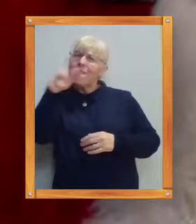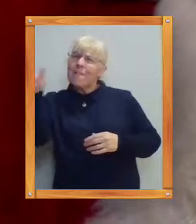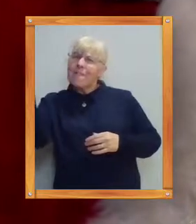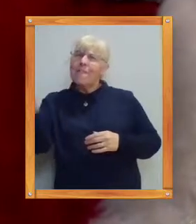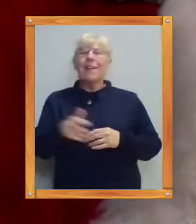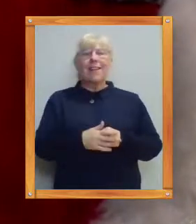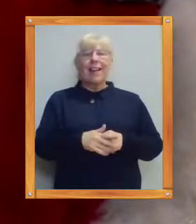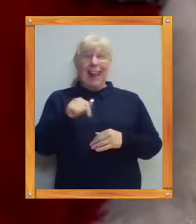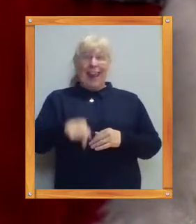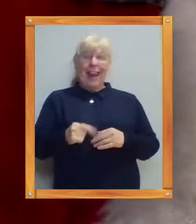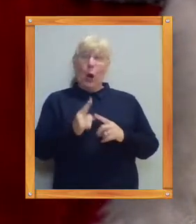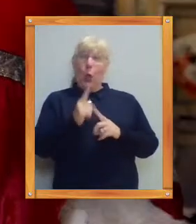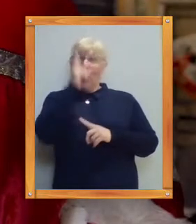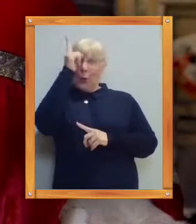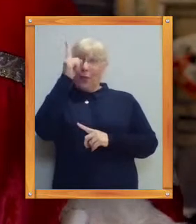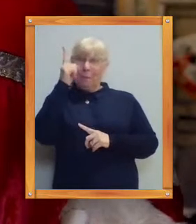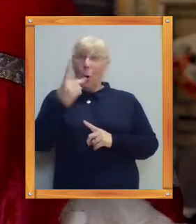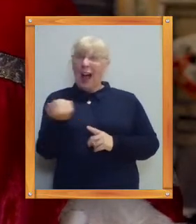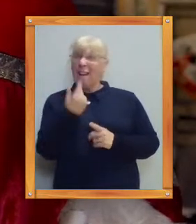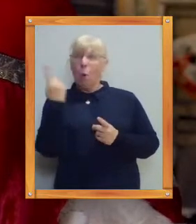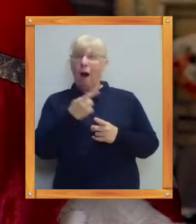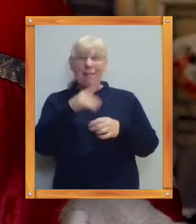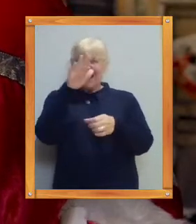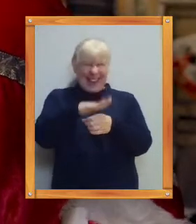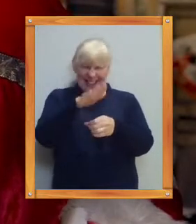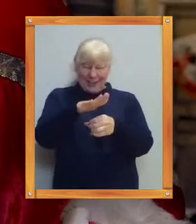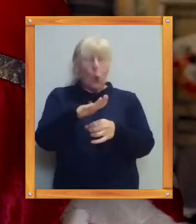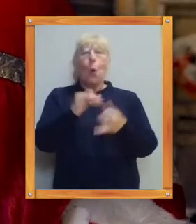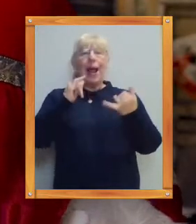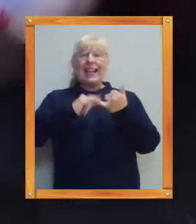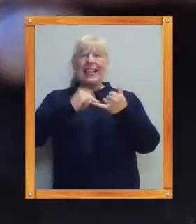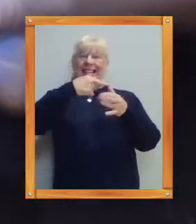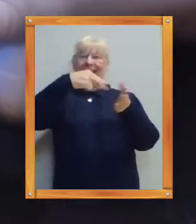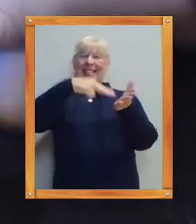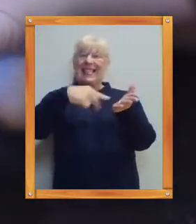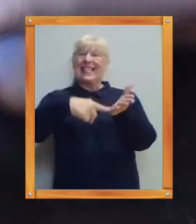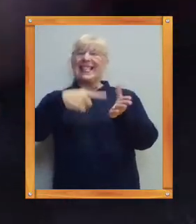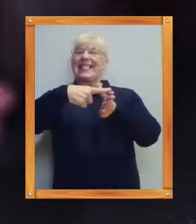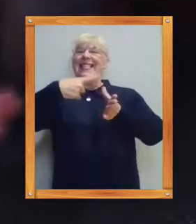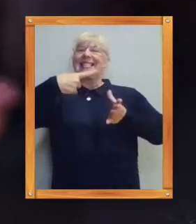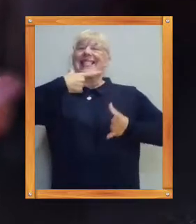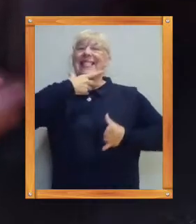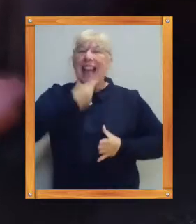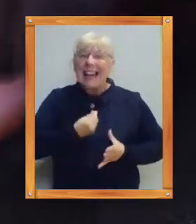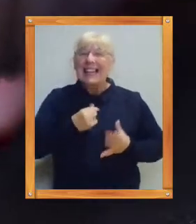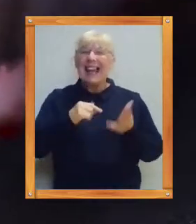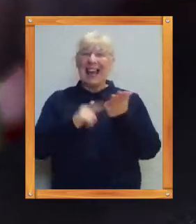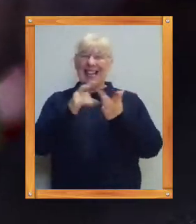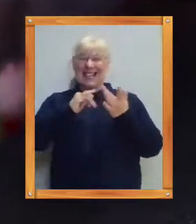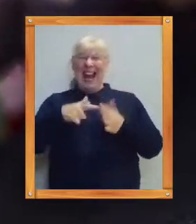own sanitizer. It keeps everyone safe. Ho ho ho!